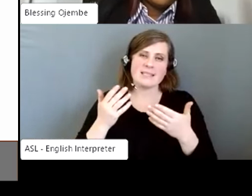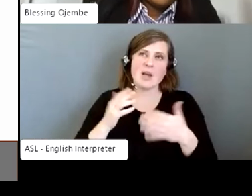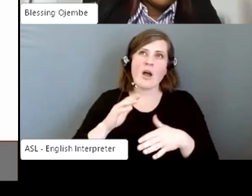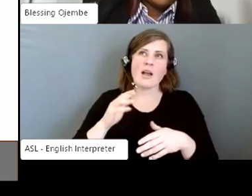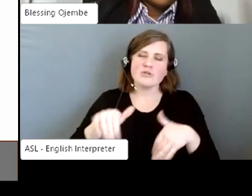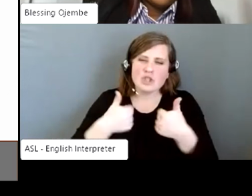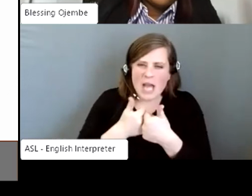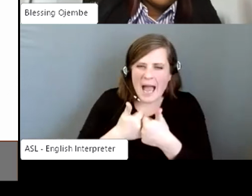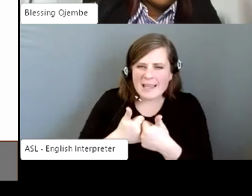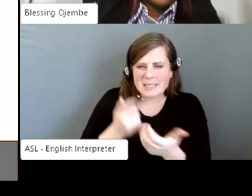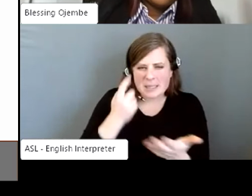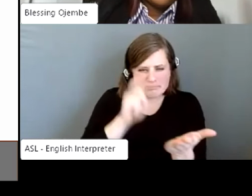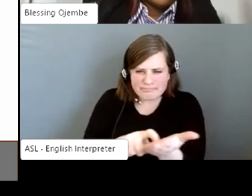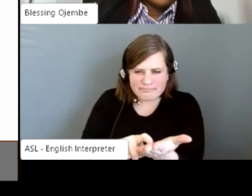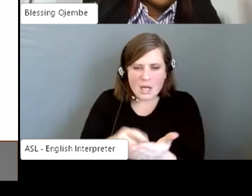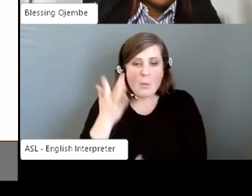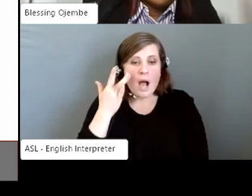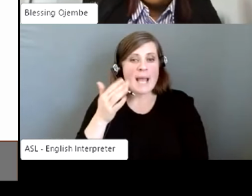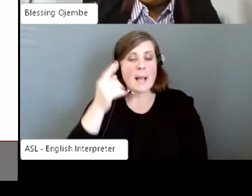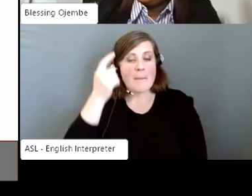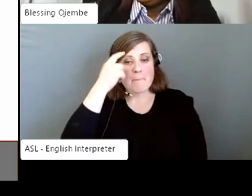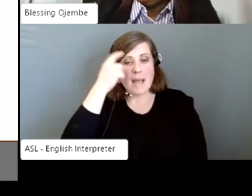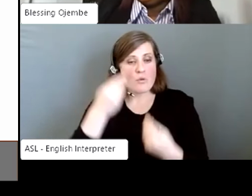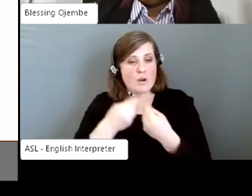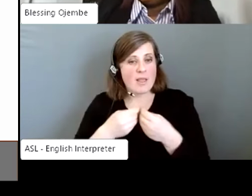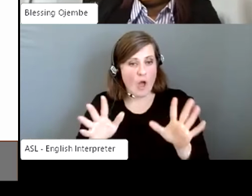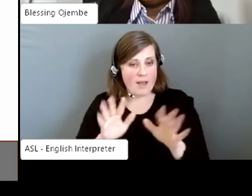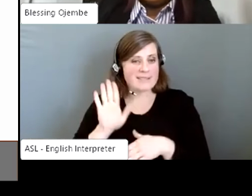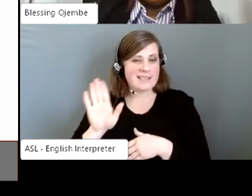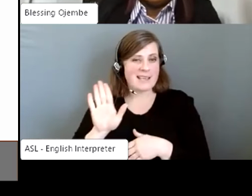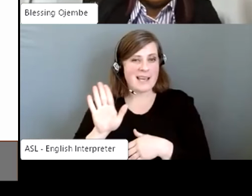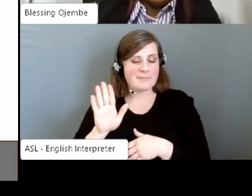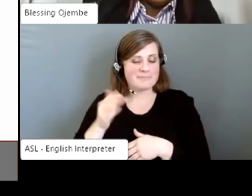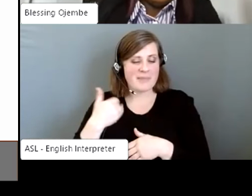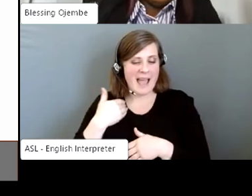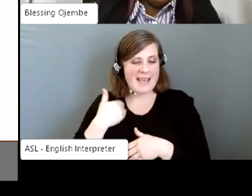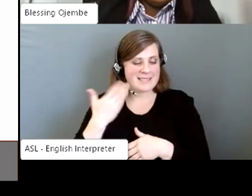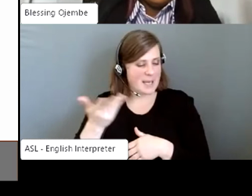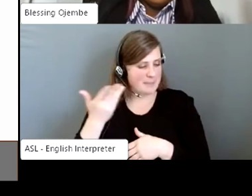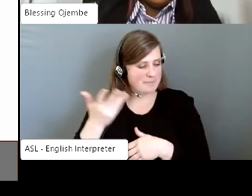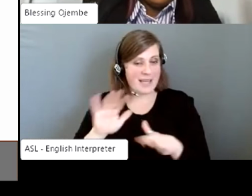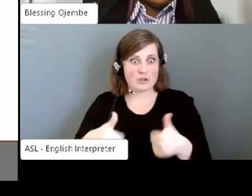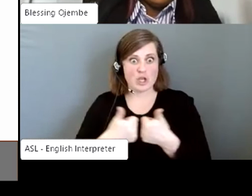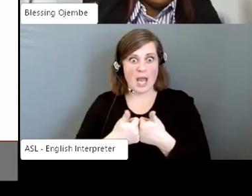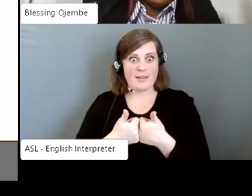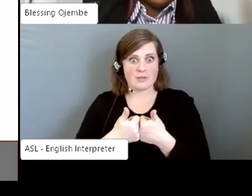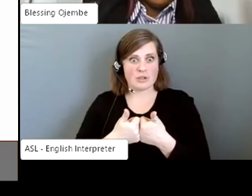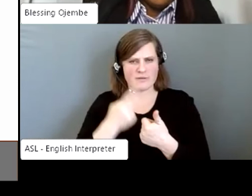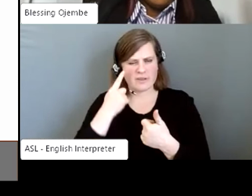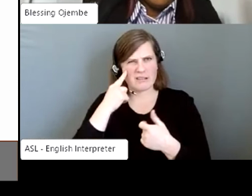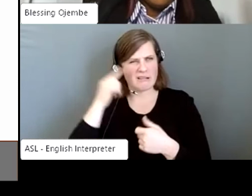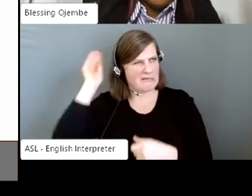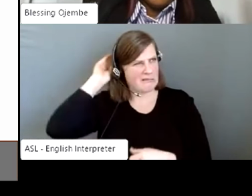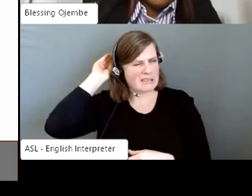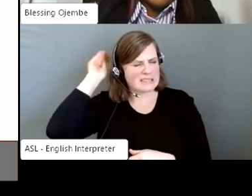because, for example, memory loss may take its own challenging time to recall specific incidents